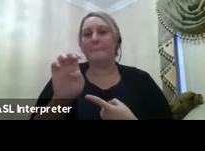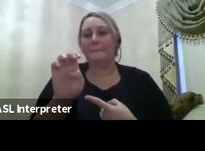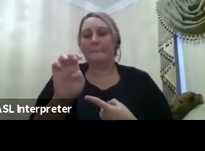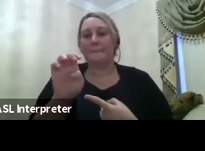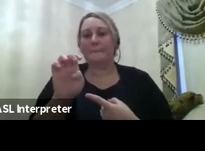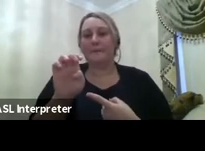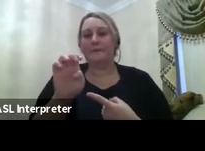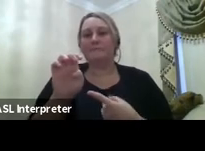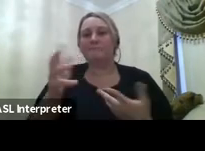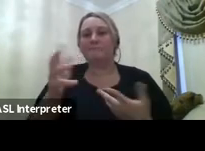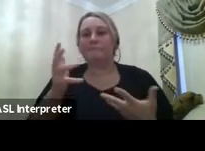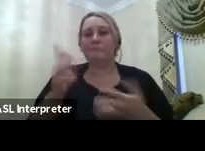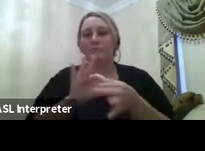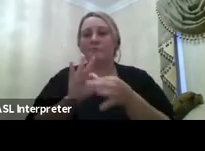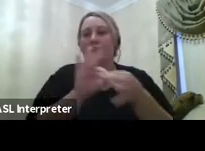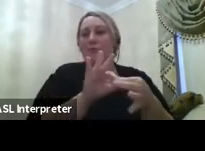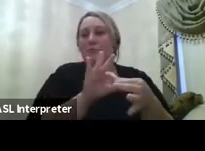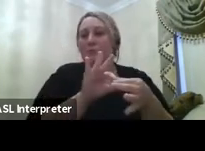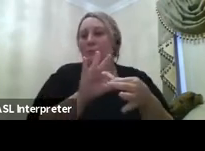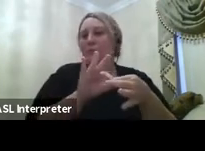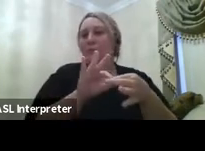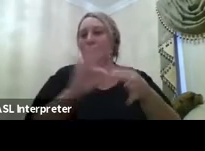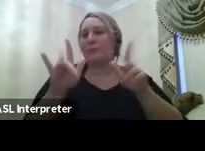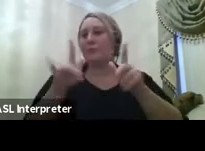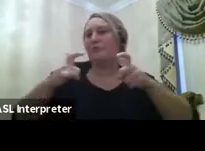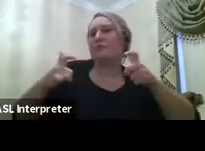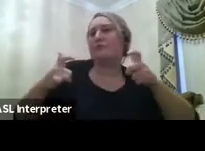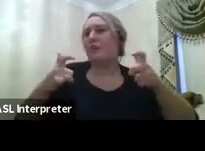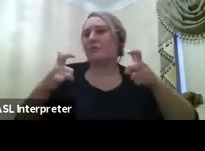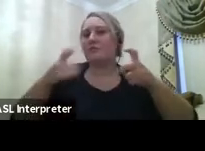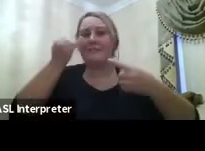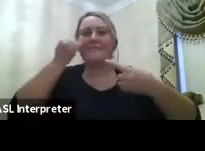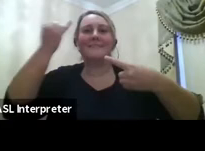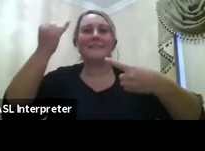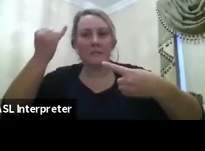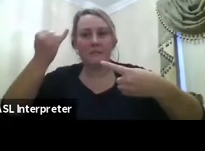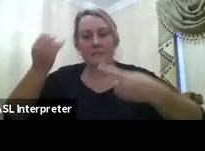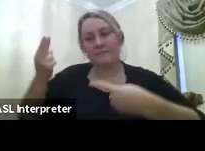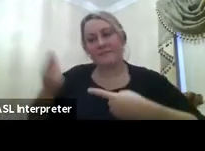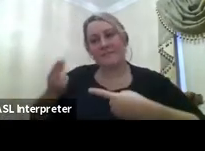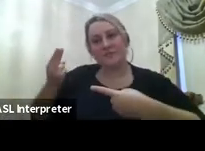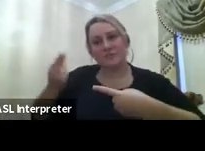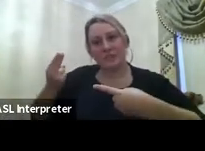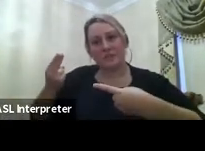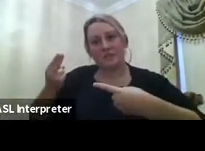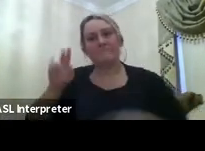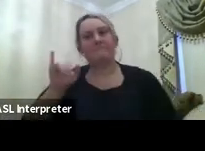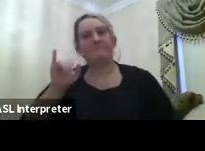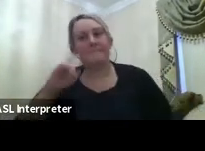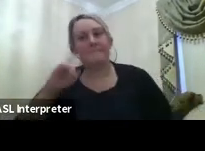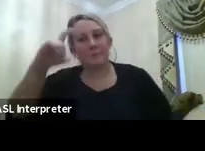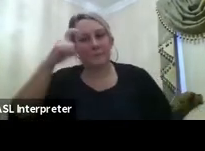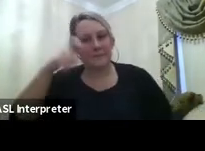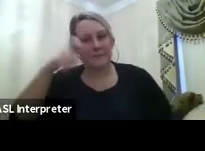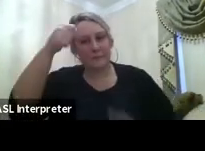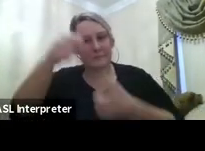history or trajectory is also about queering the narrative. And, um, for me that was related